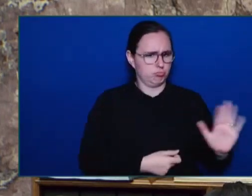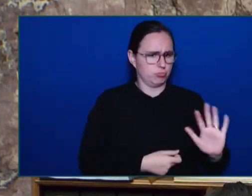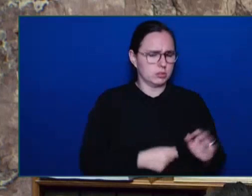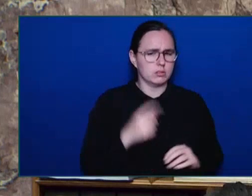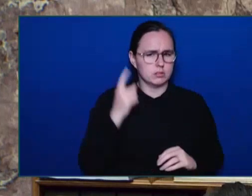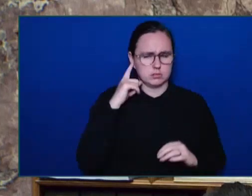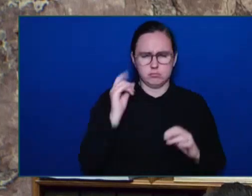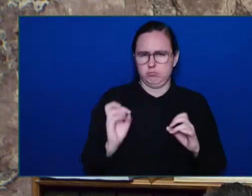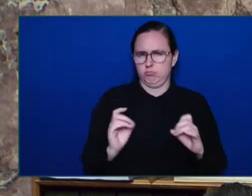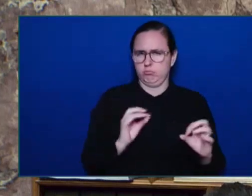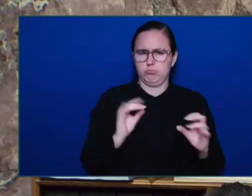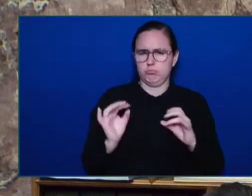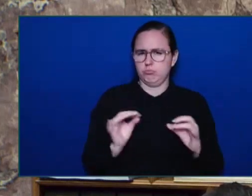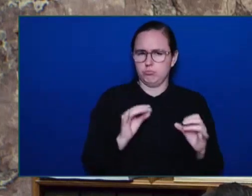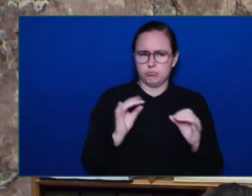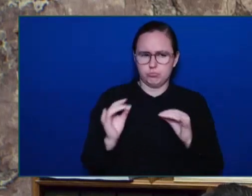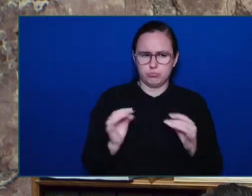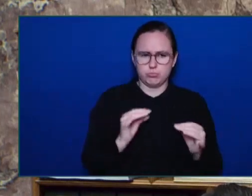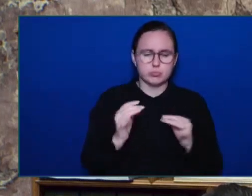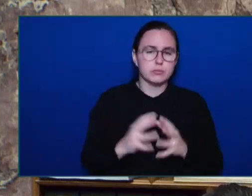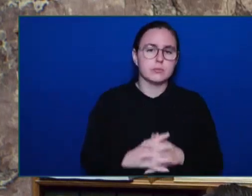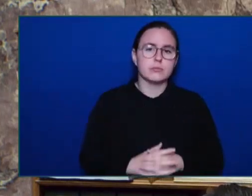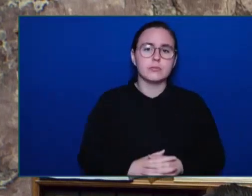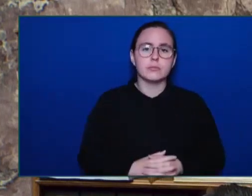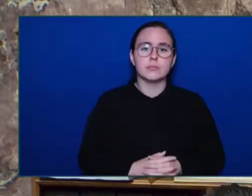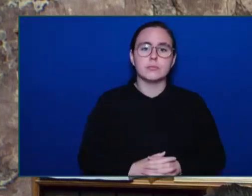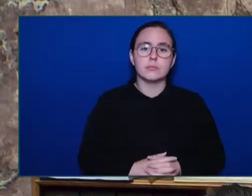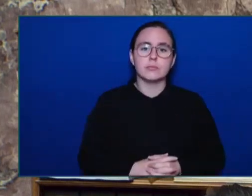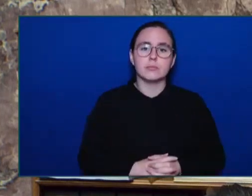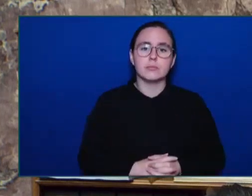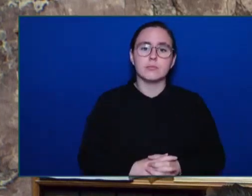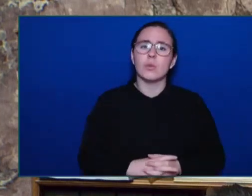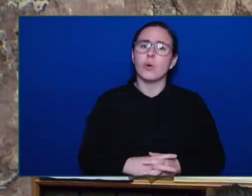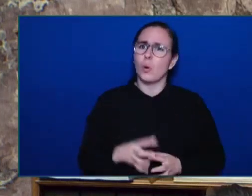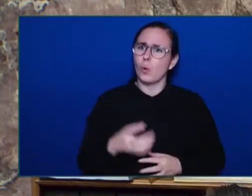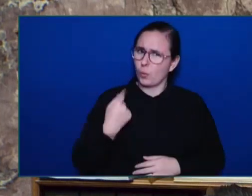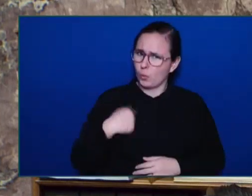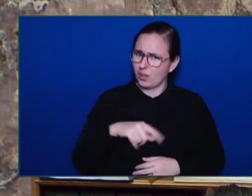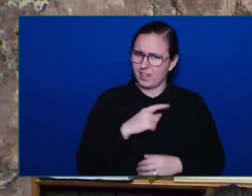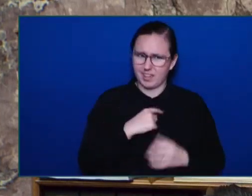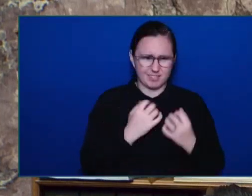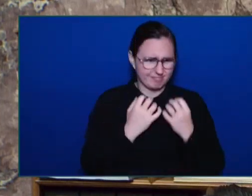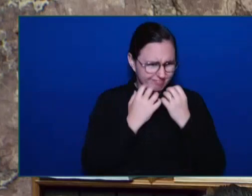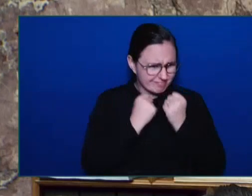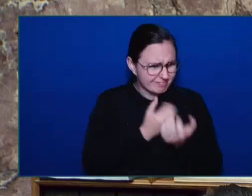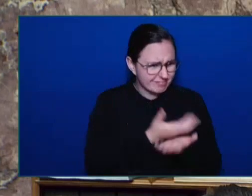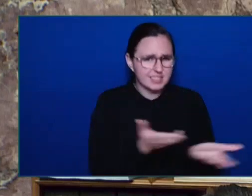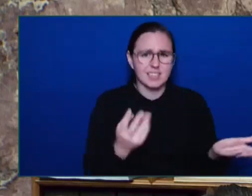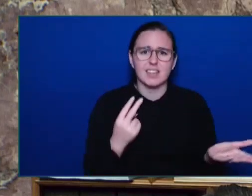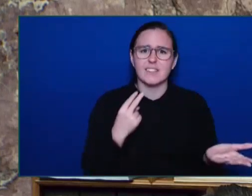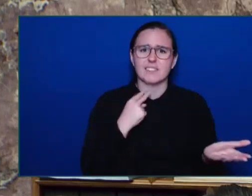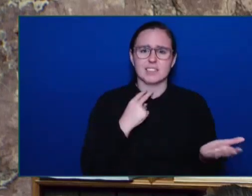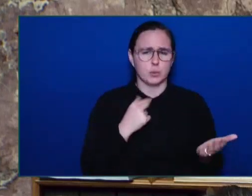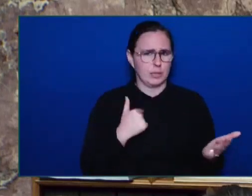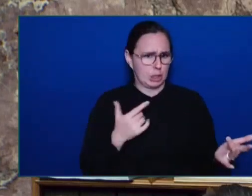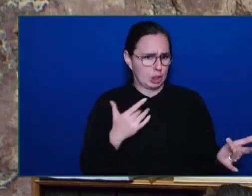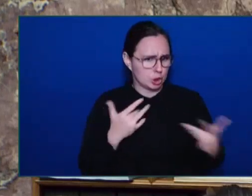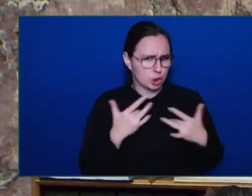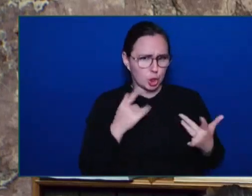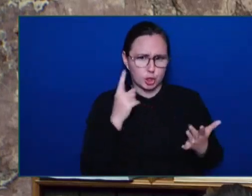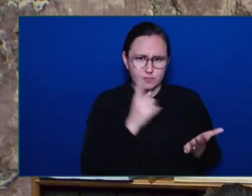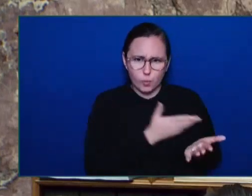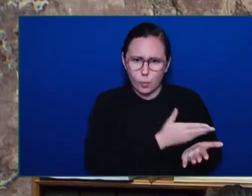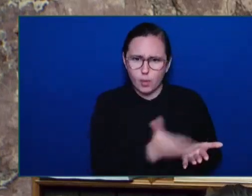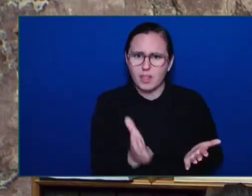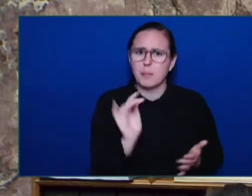it. And we have concern for victims, Honourable Speaker. That is why, Honourable Speaker, we increased funding for victims of crime